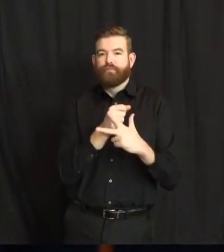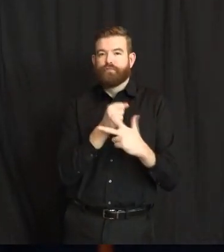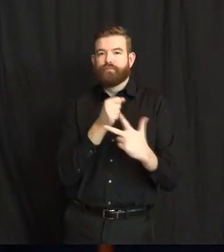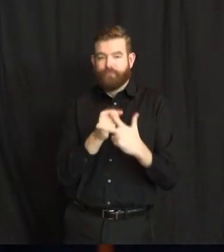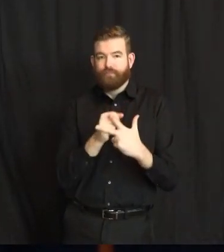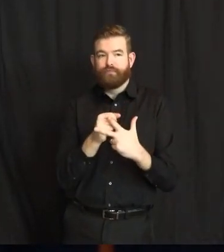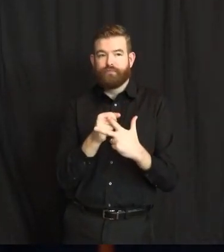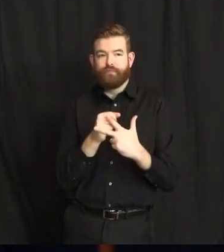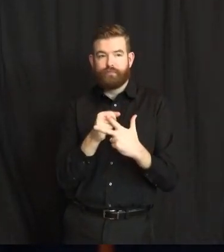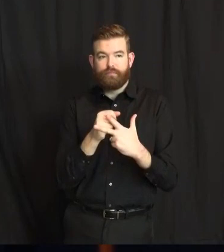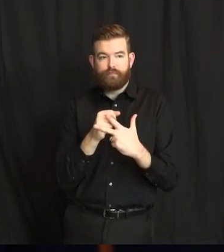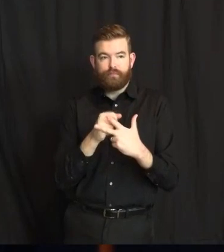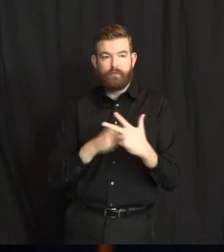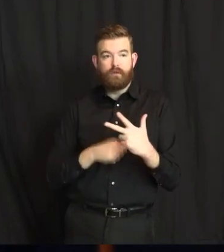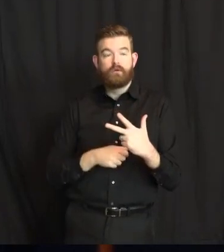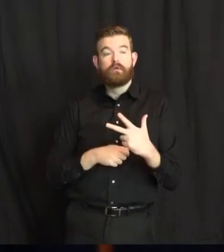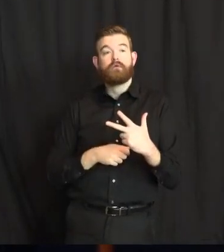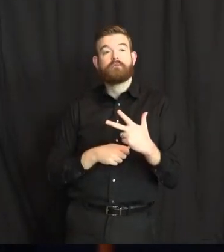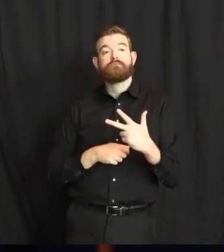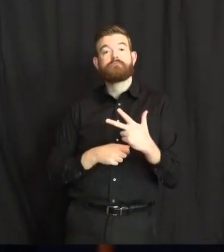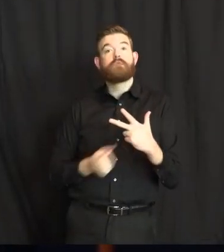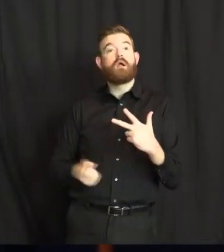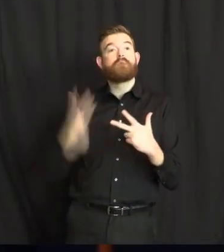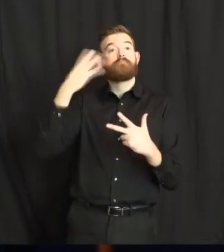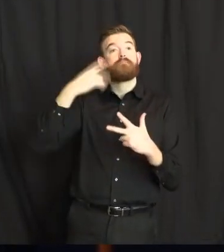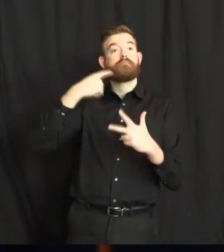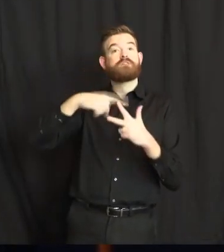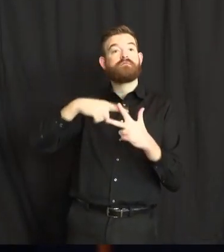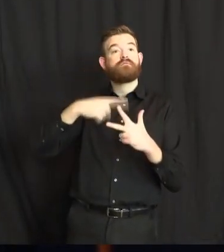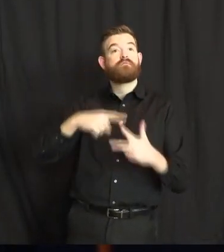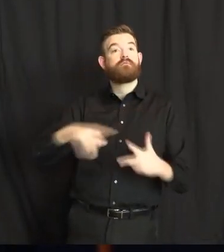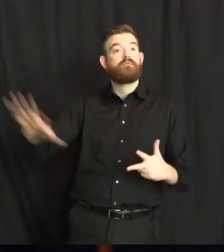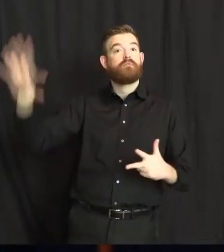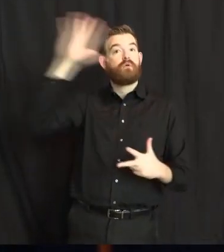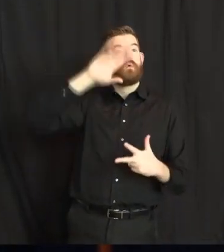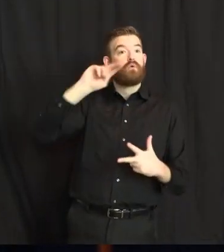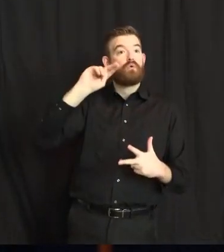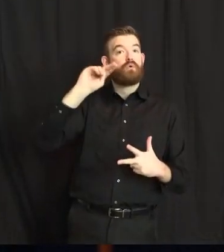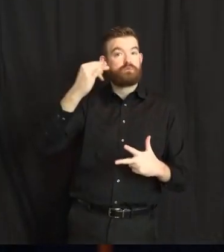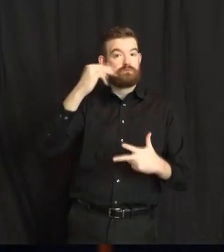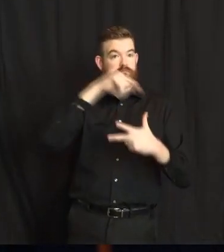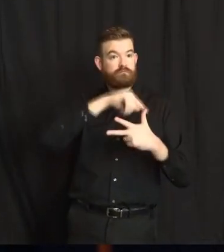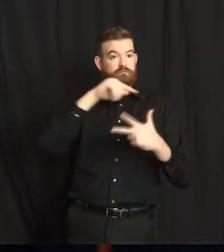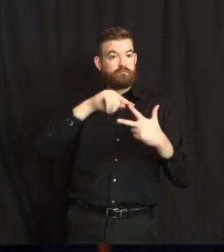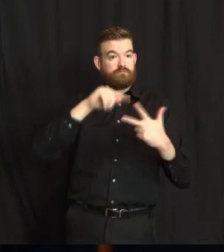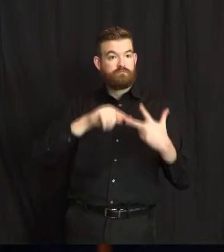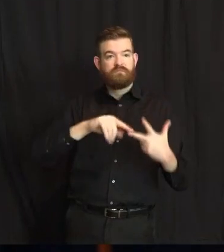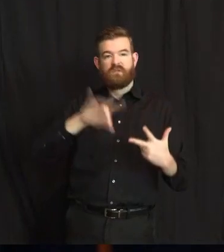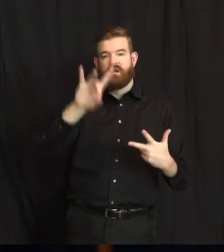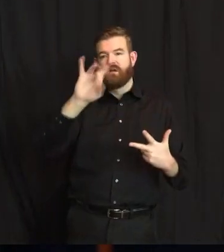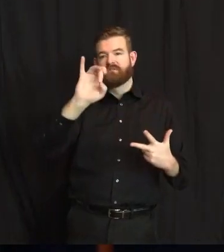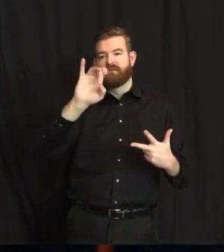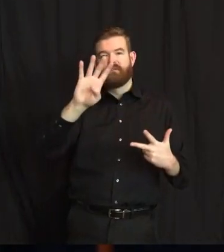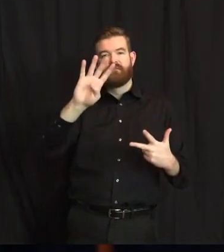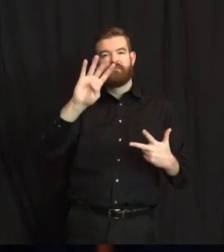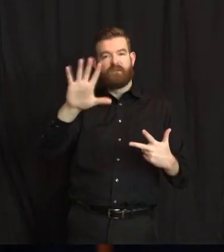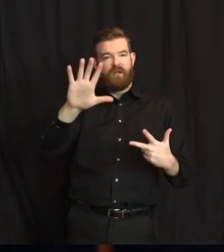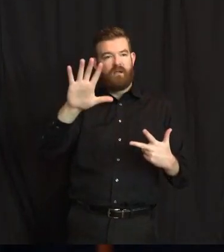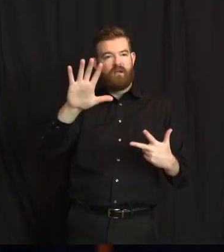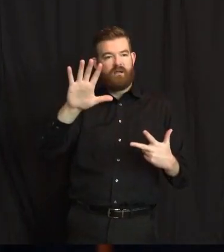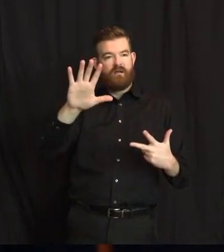in the veterans' homes in New Jersey is 845. The home in Menlo Park has